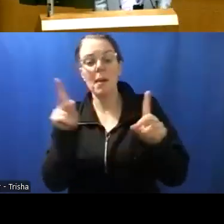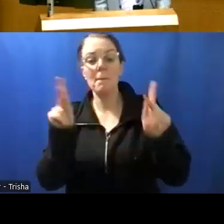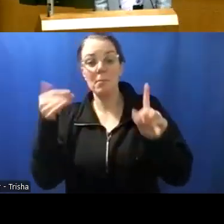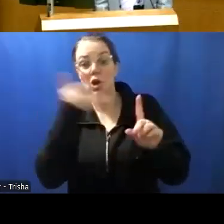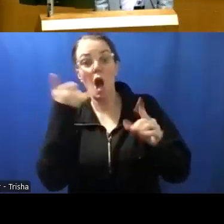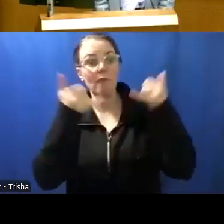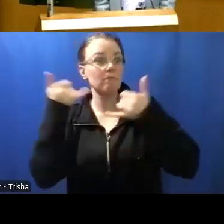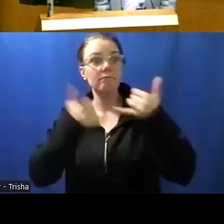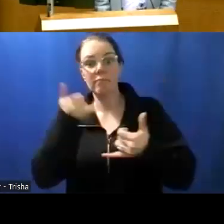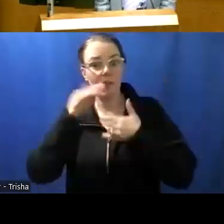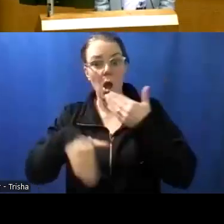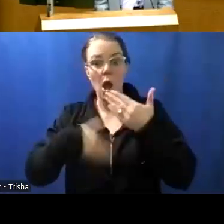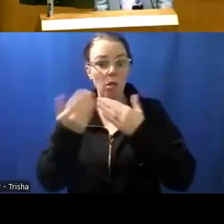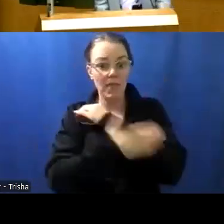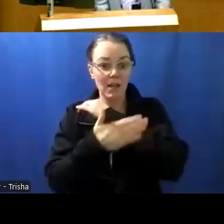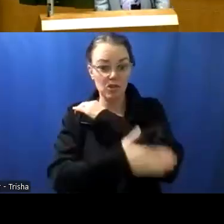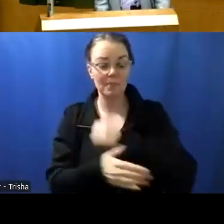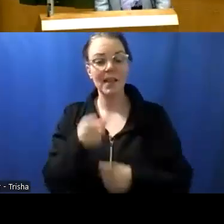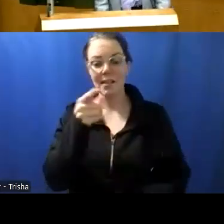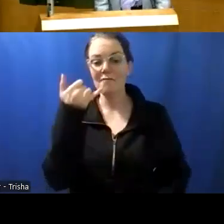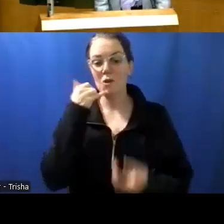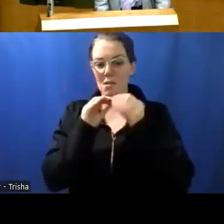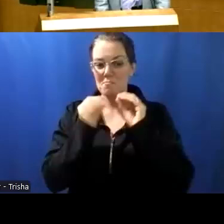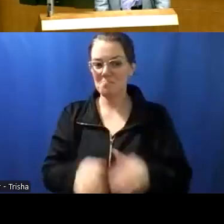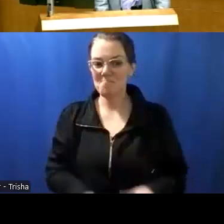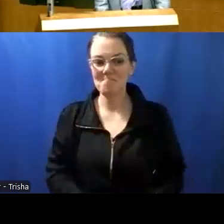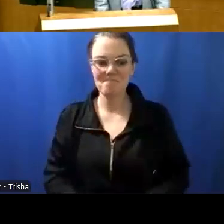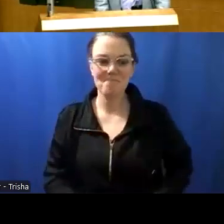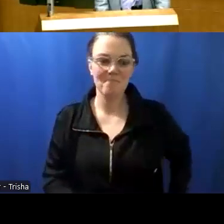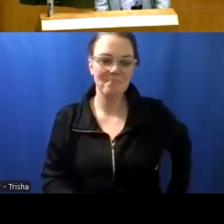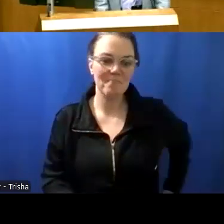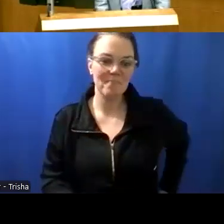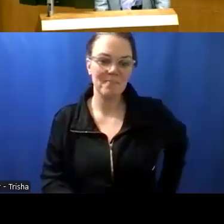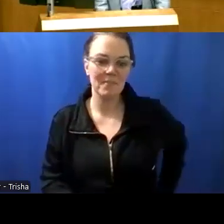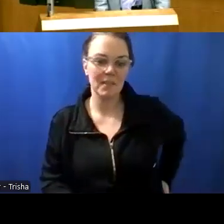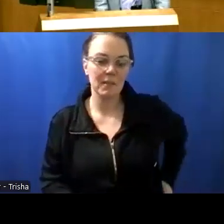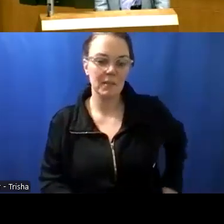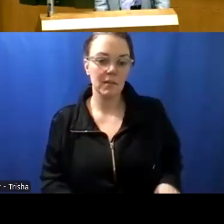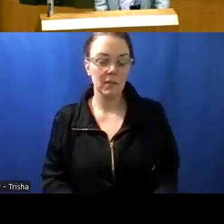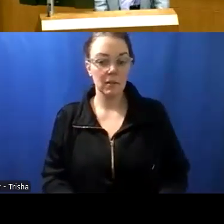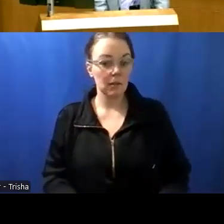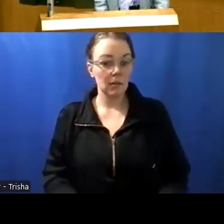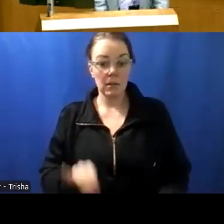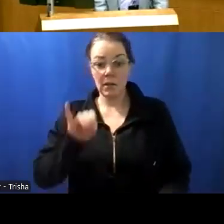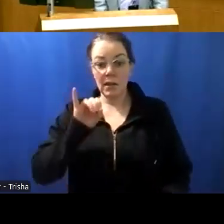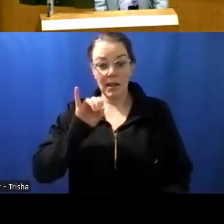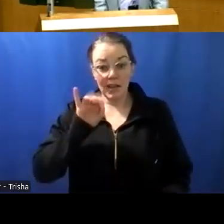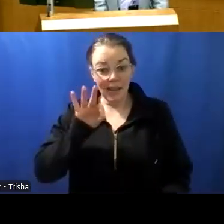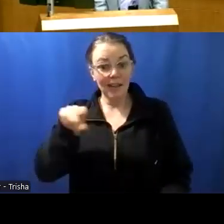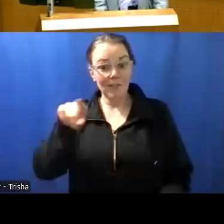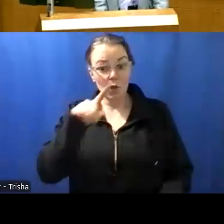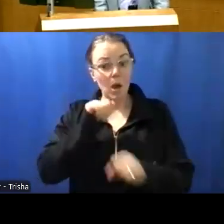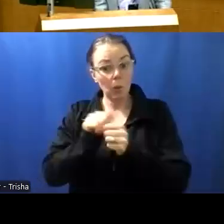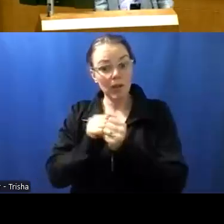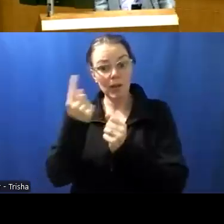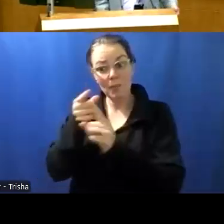country. So this is the phone number, and if anyone's working with someone who's losing their vision and